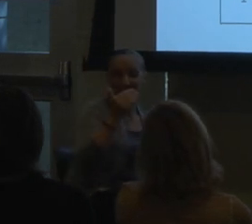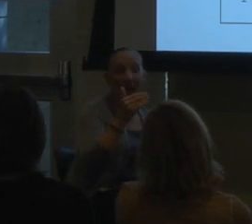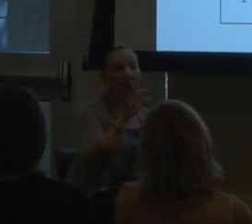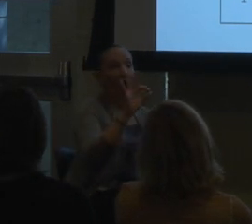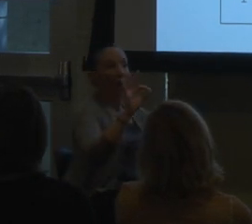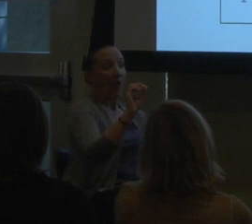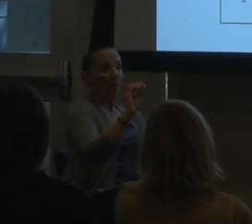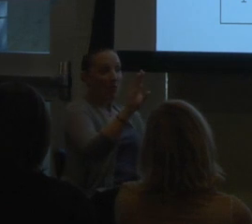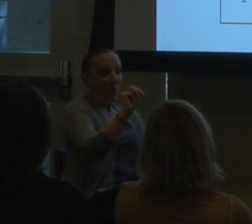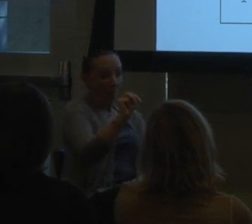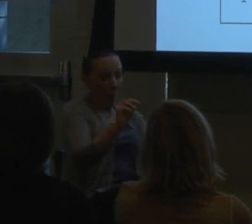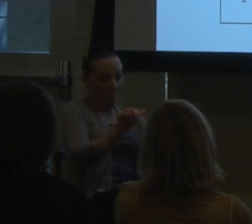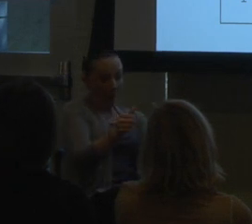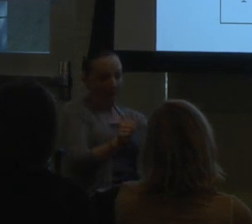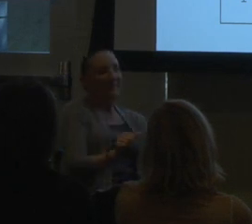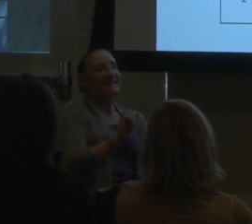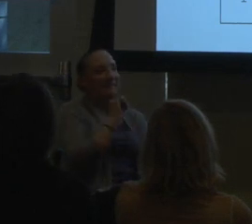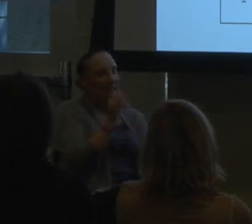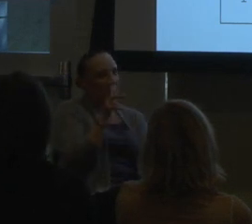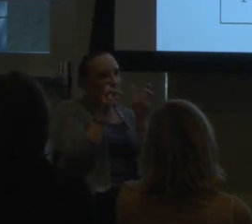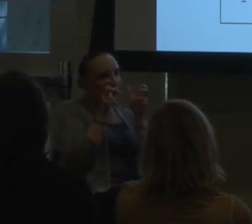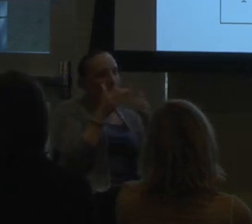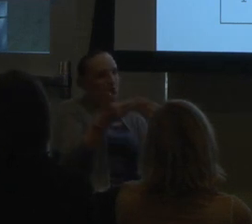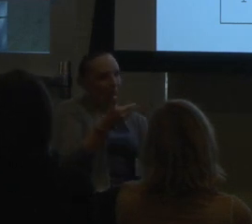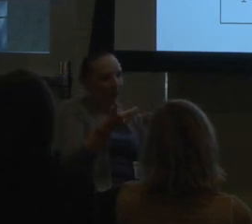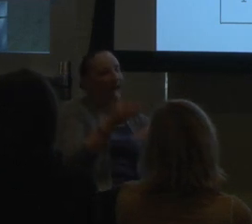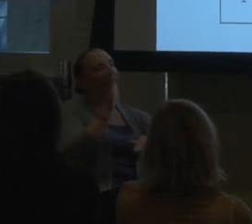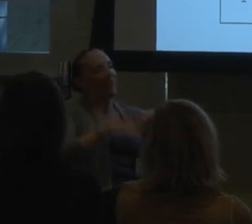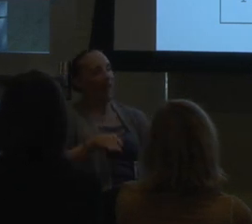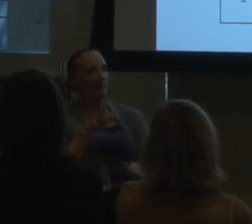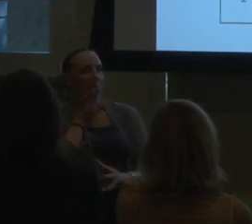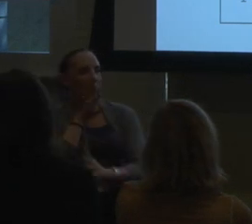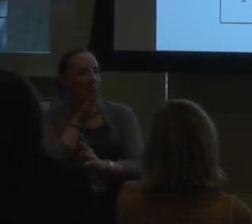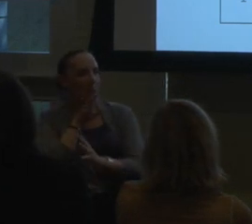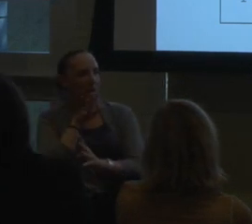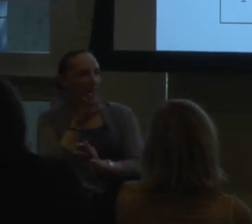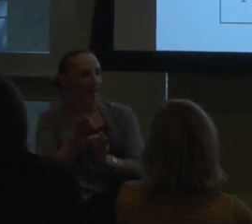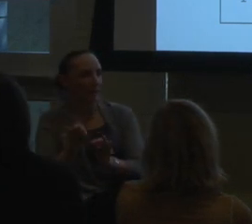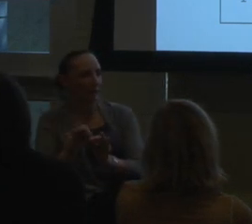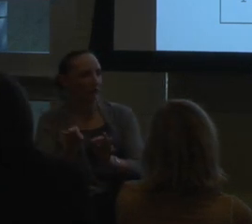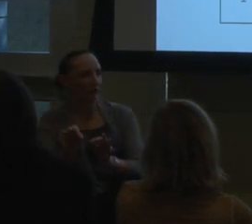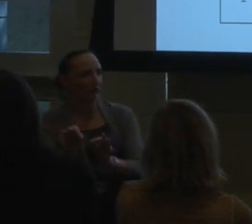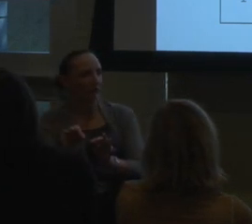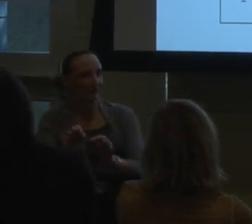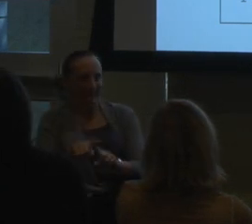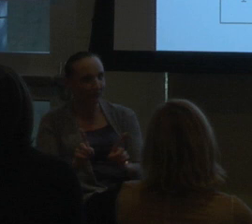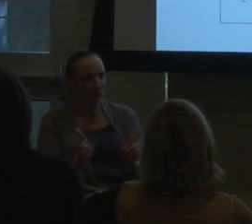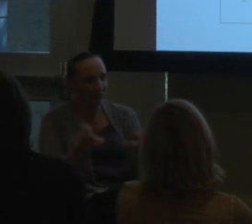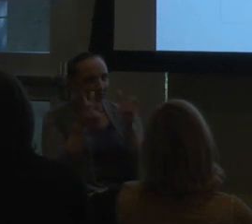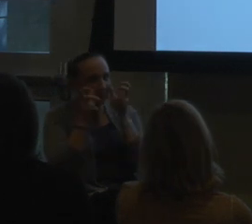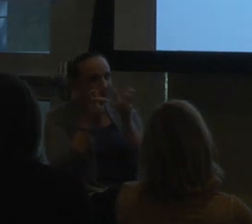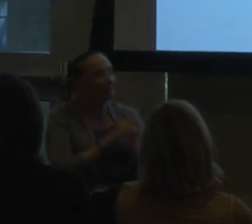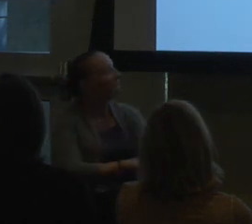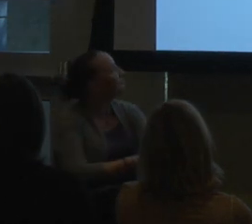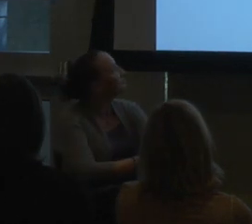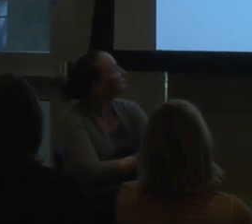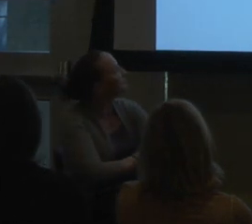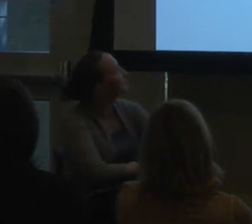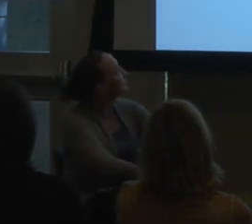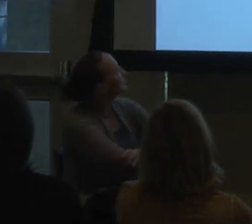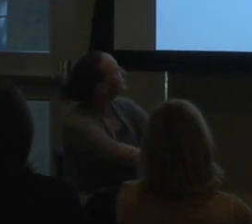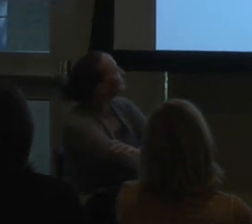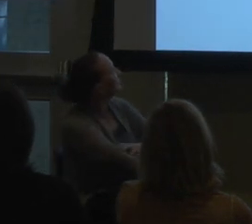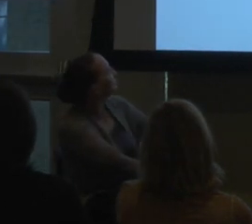form is processed in sign language compared to spoken language. Okay, so let me conclude.